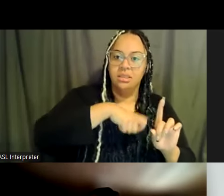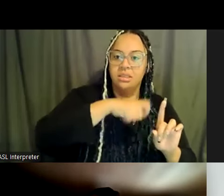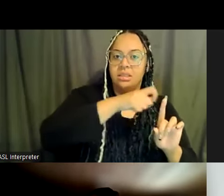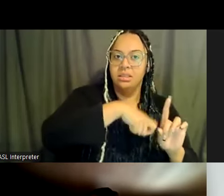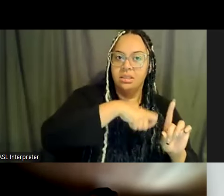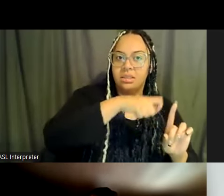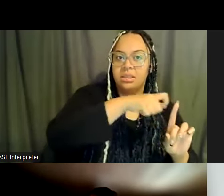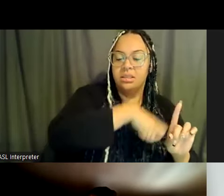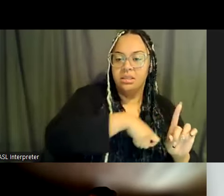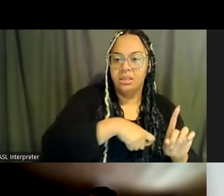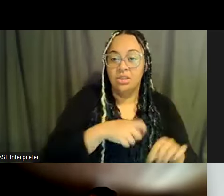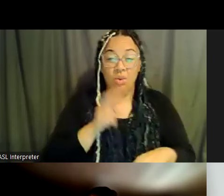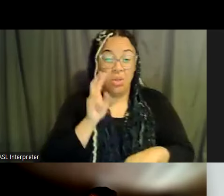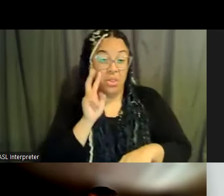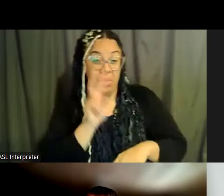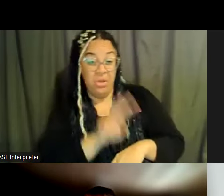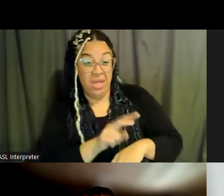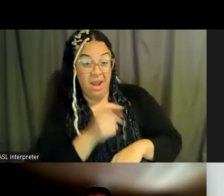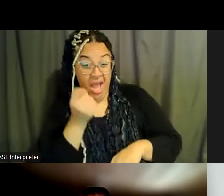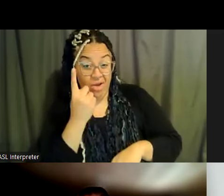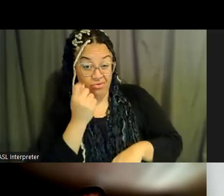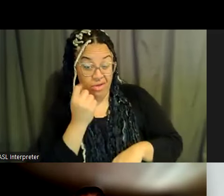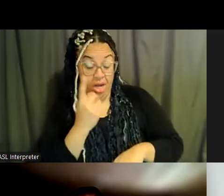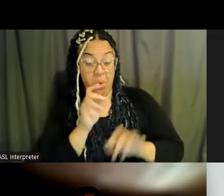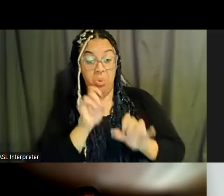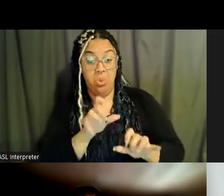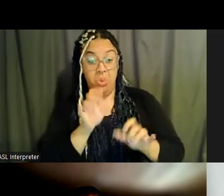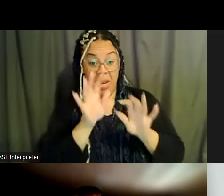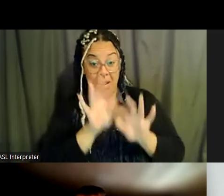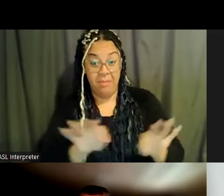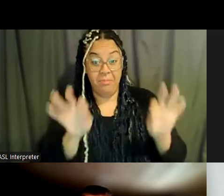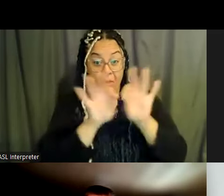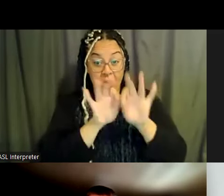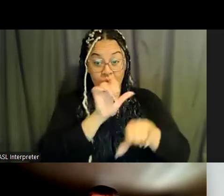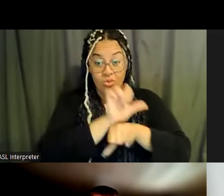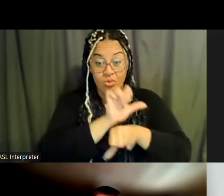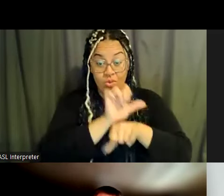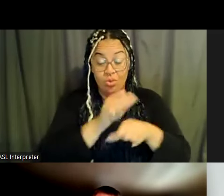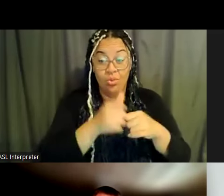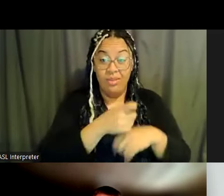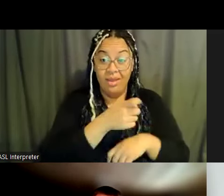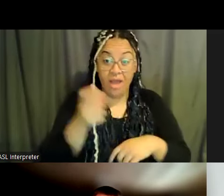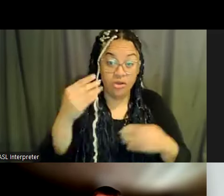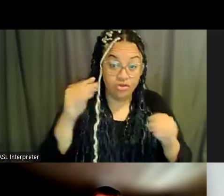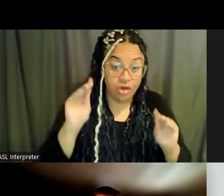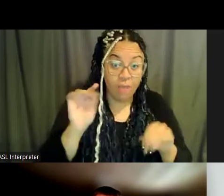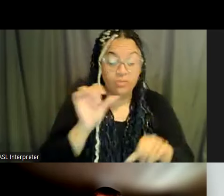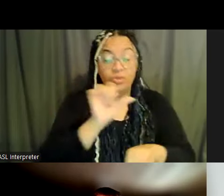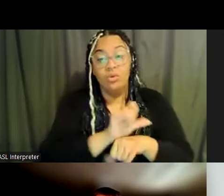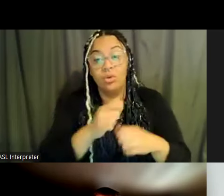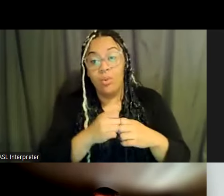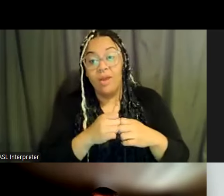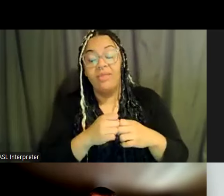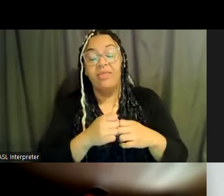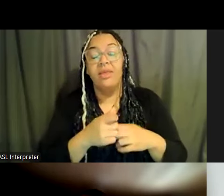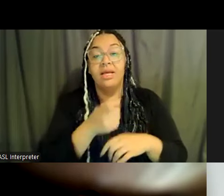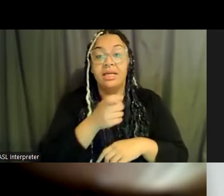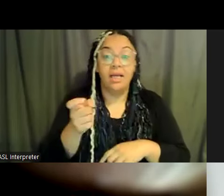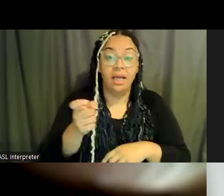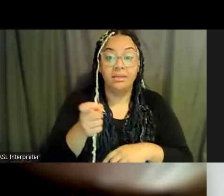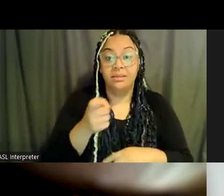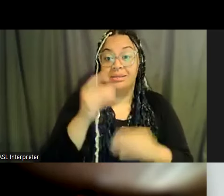at understanding that this is why it's so important to work with gun shops. This is why it's so important to work with firearm instructors, that if someone